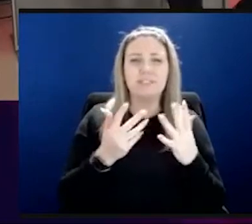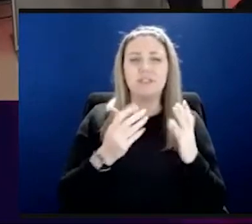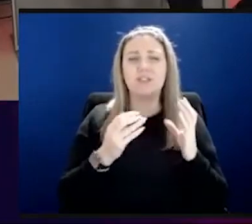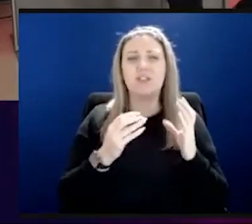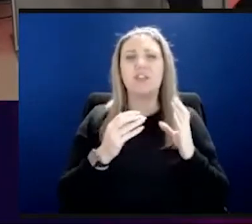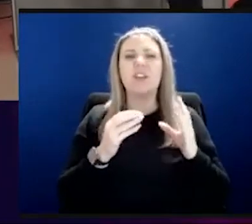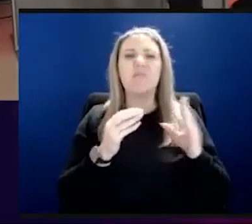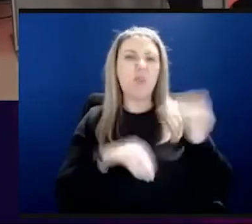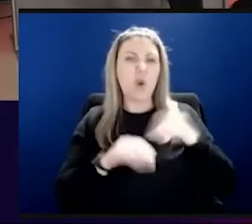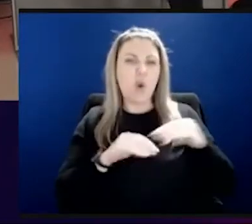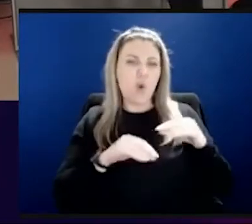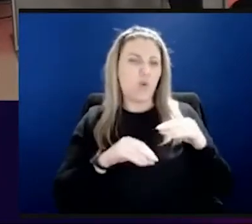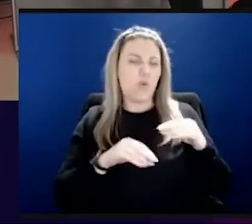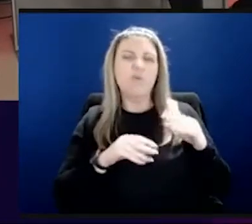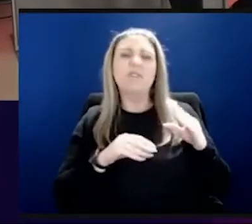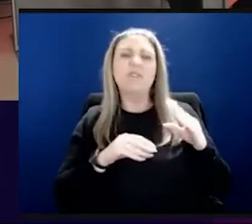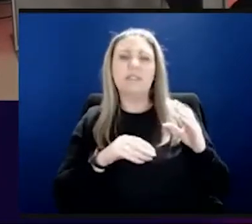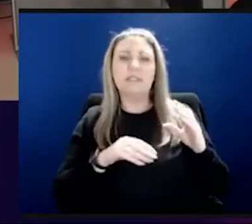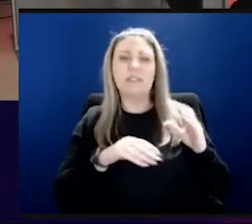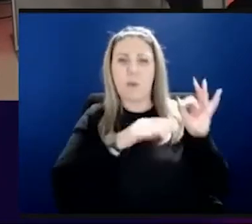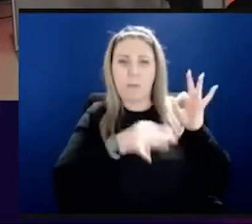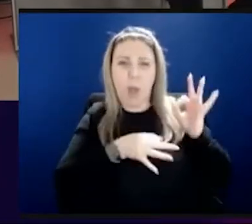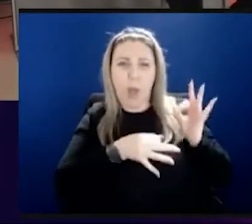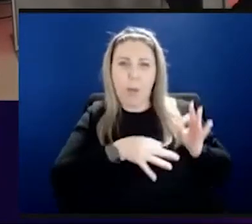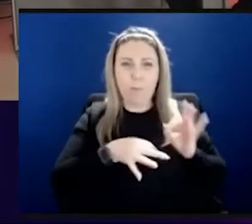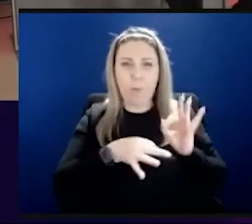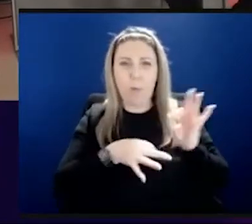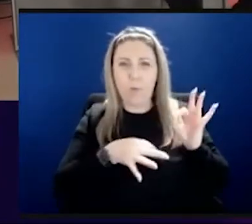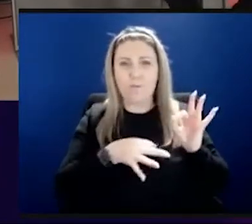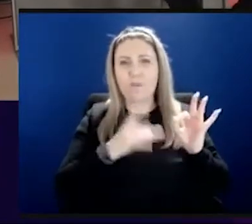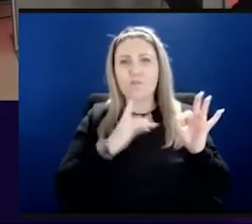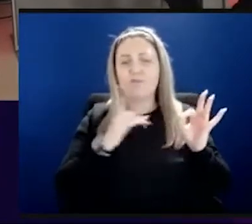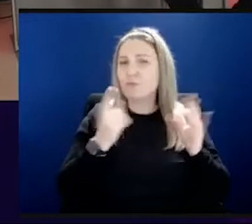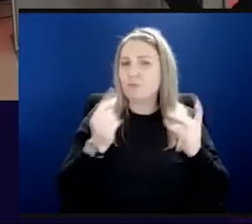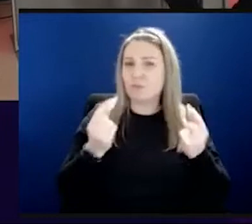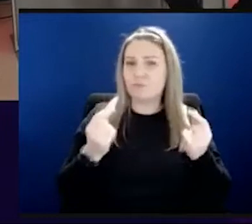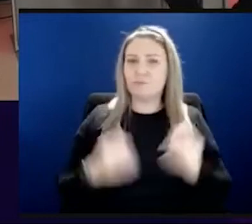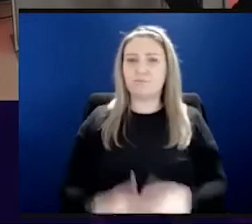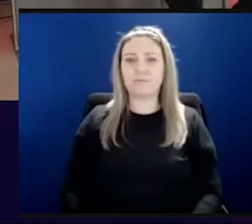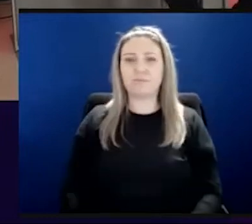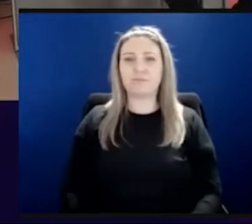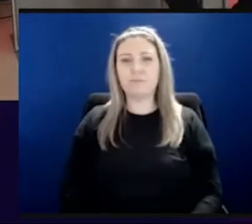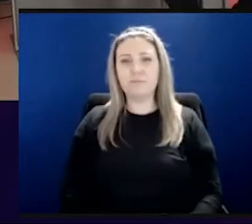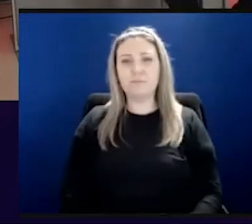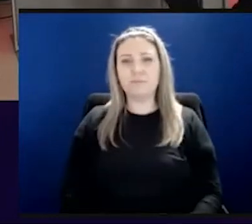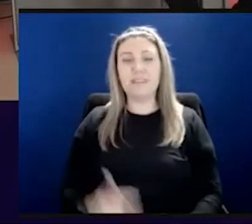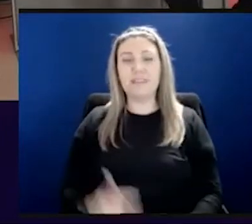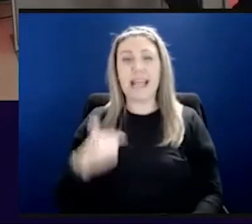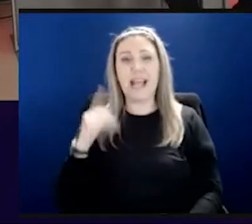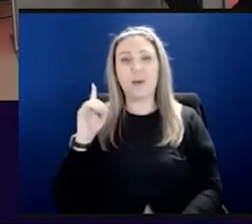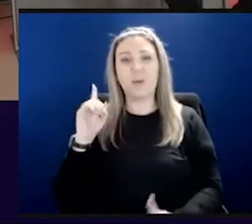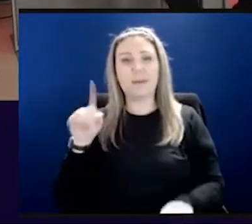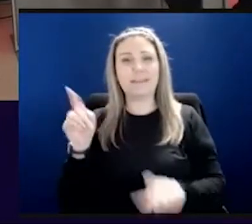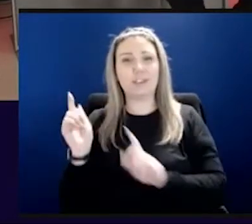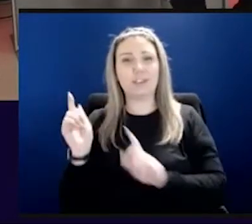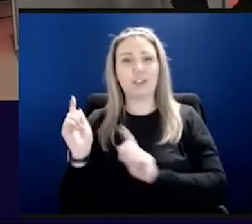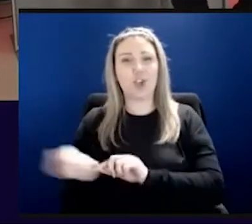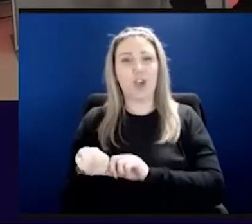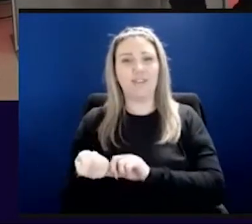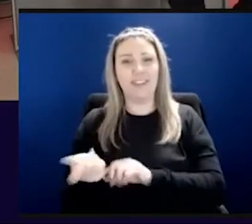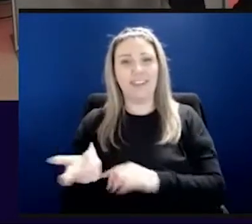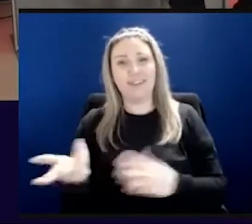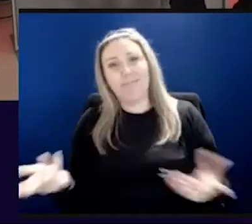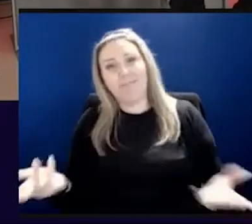little bit, let's say. To have it shift a little bit. What were you doing, Garen? I went golfing. I haven't got. Okay. I went golfing. It's a heck